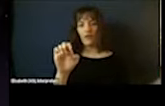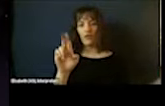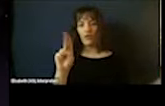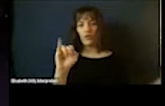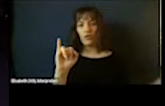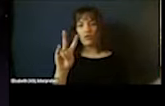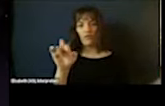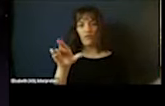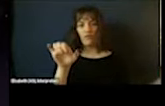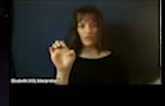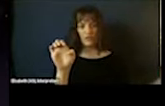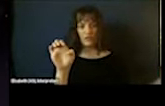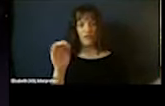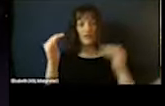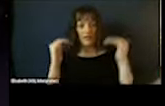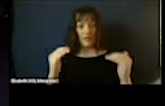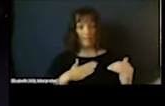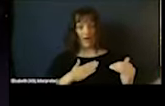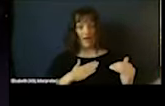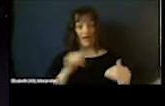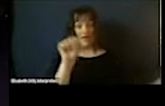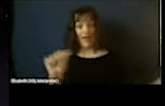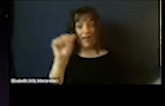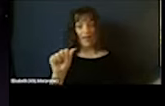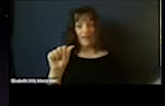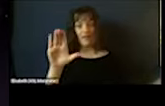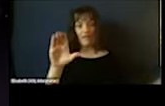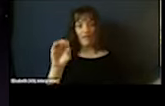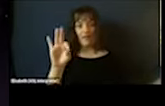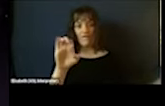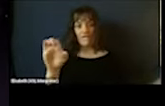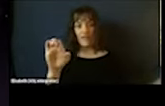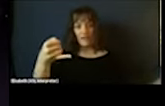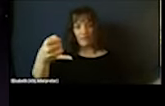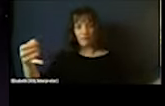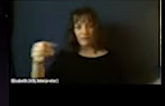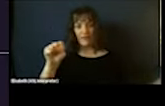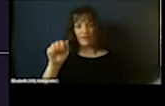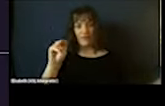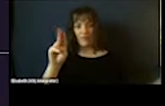please use my Twitter handle, which is coffee_samurai. Okay.